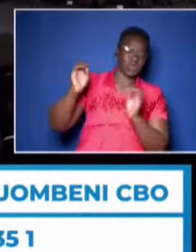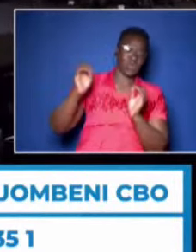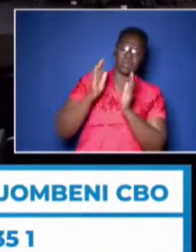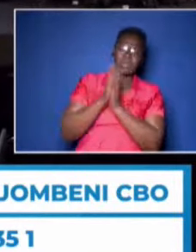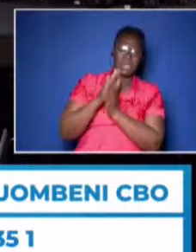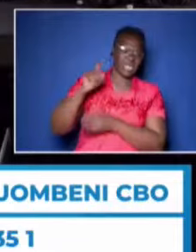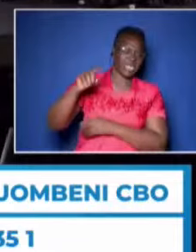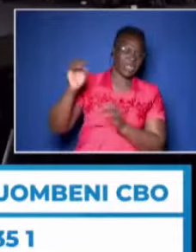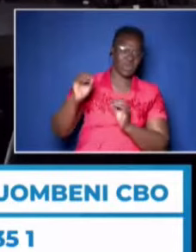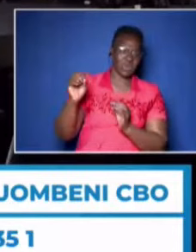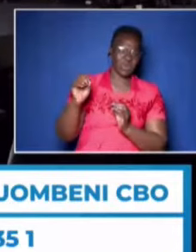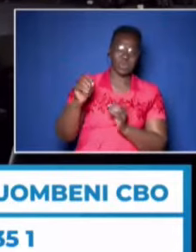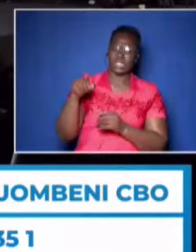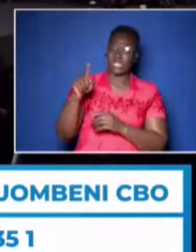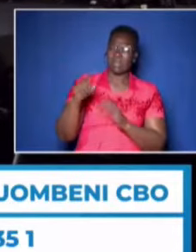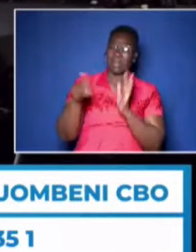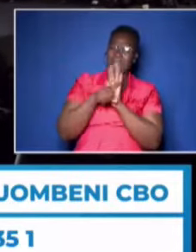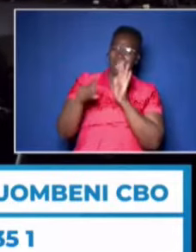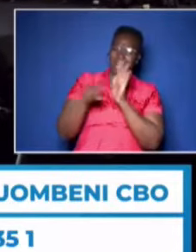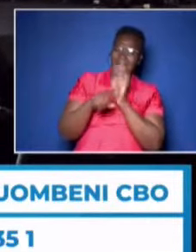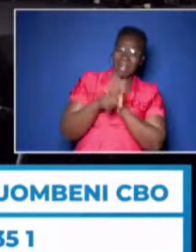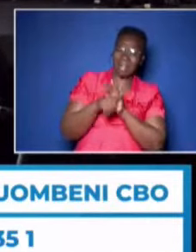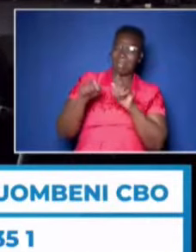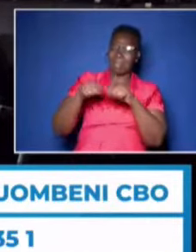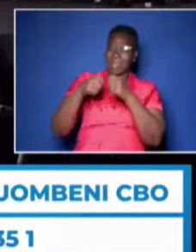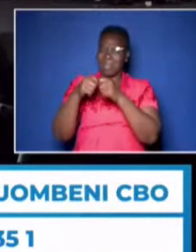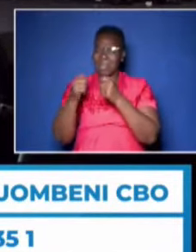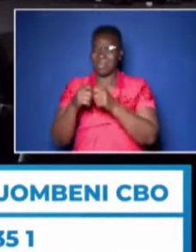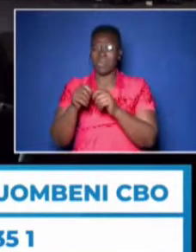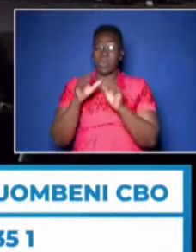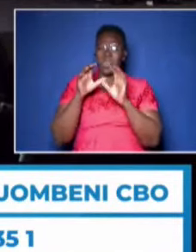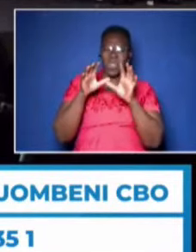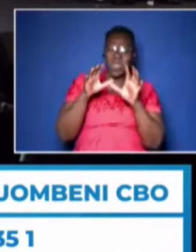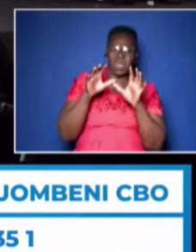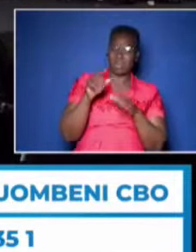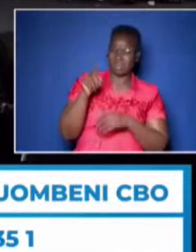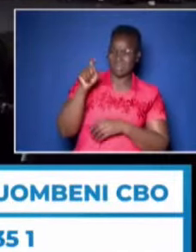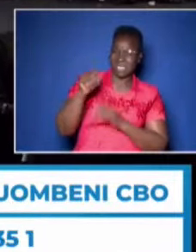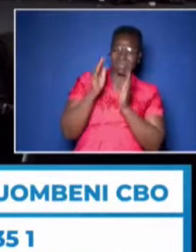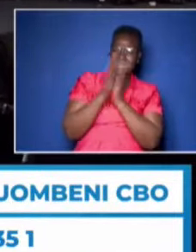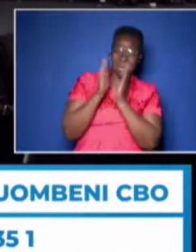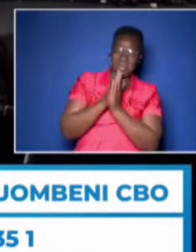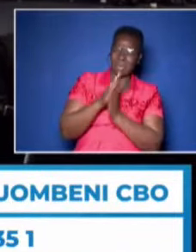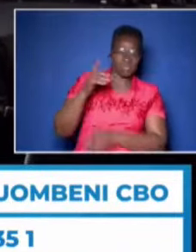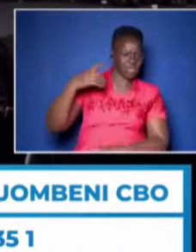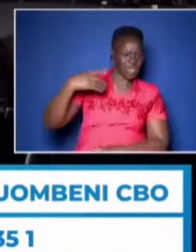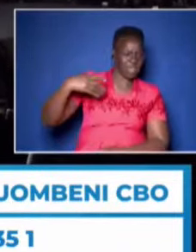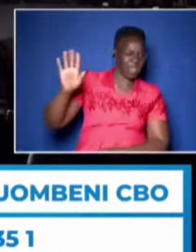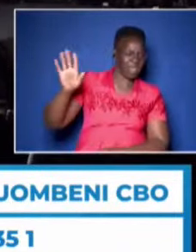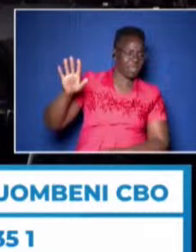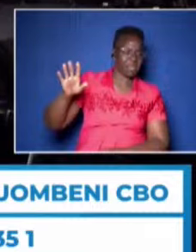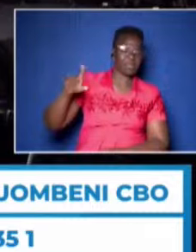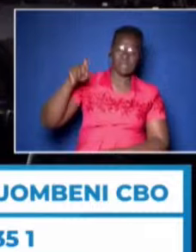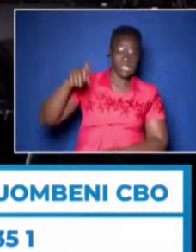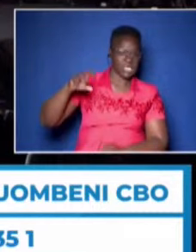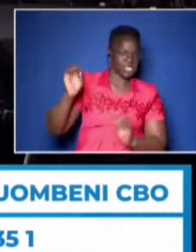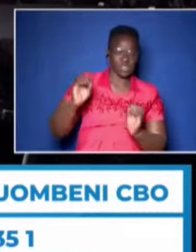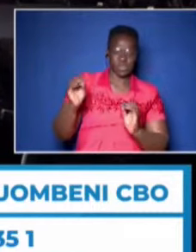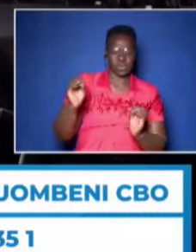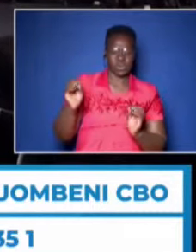horrible things on the phone they said we don't need your D prayer you tell that man we